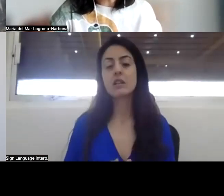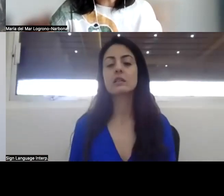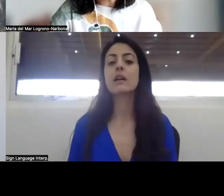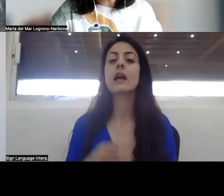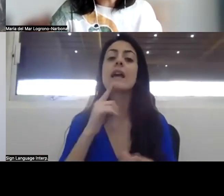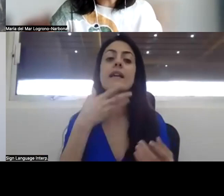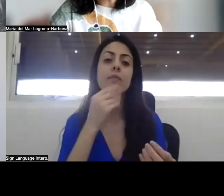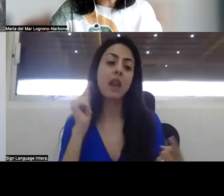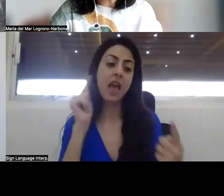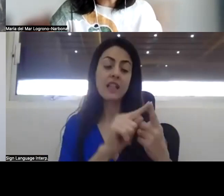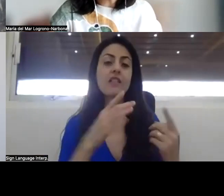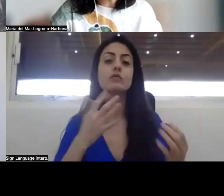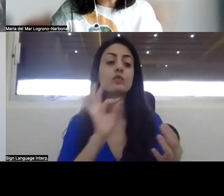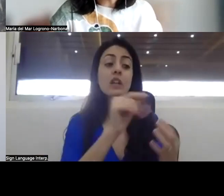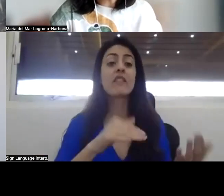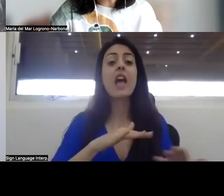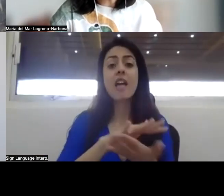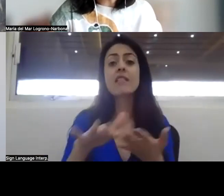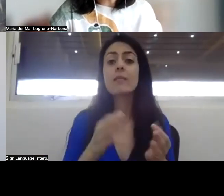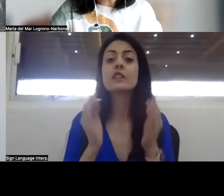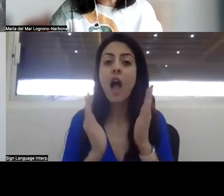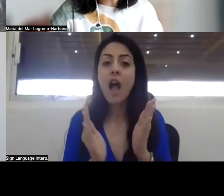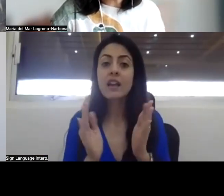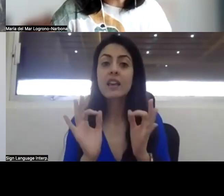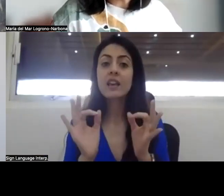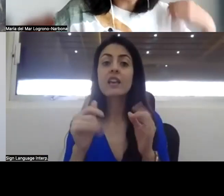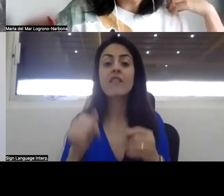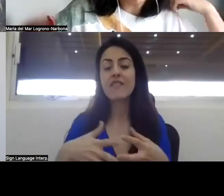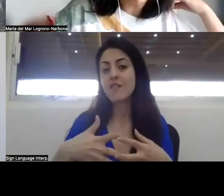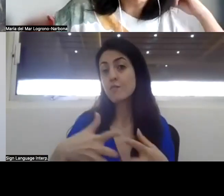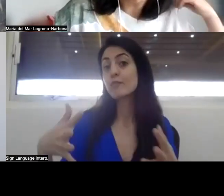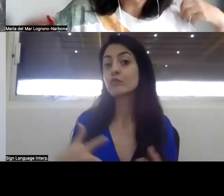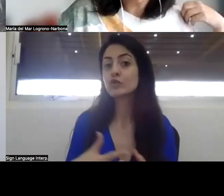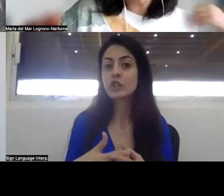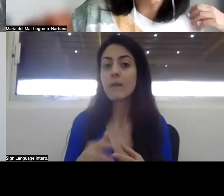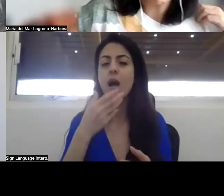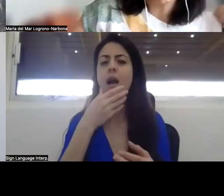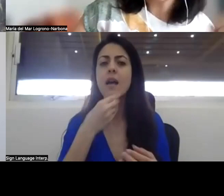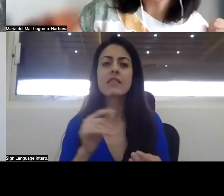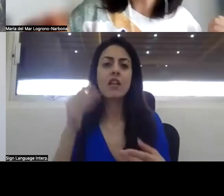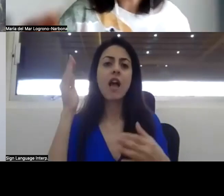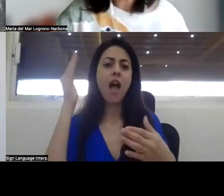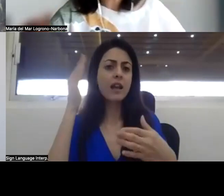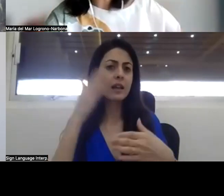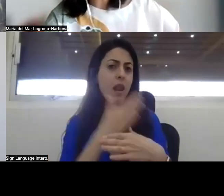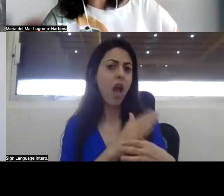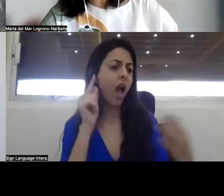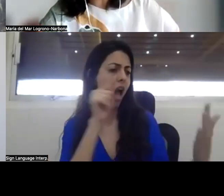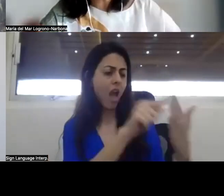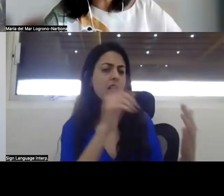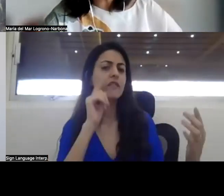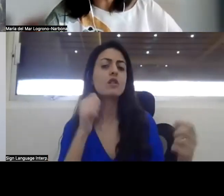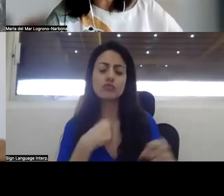societies as mandated by the CRPD. We are working with OPDs to engage them not only in the design, but also in the implementation phase, and that's